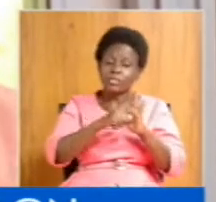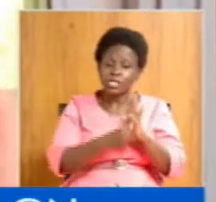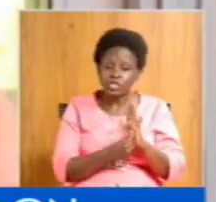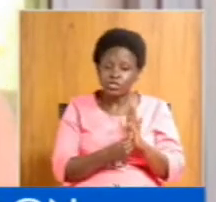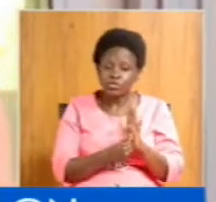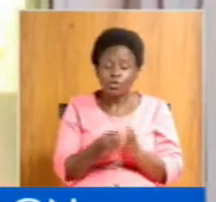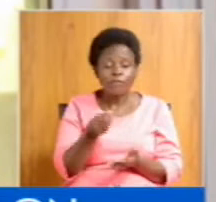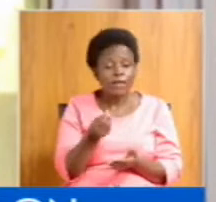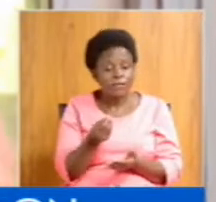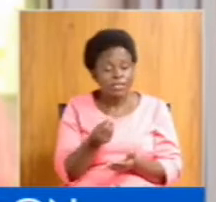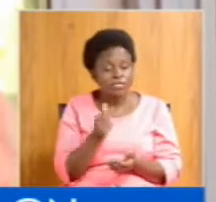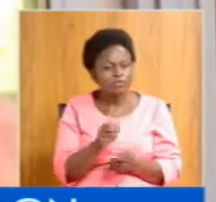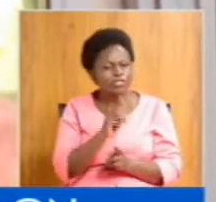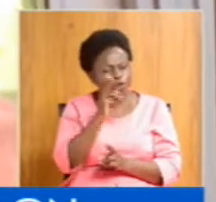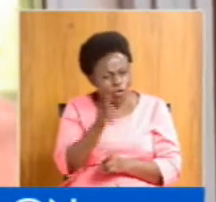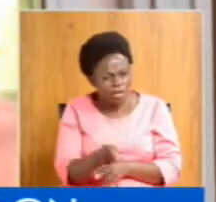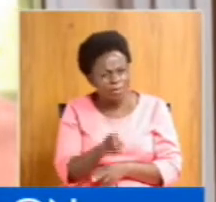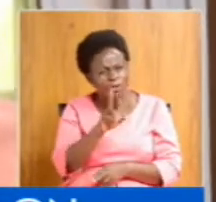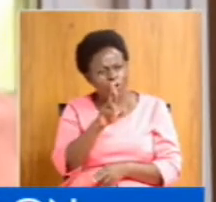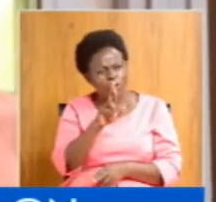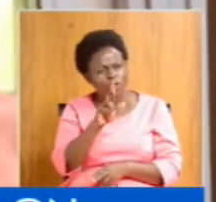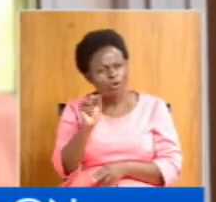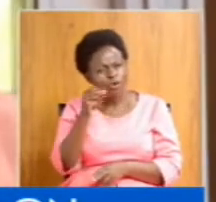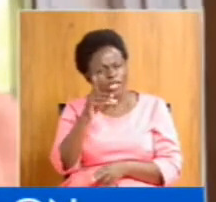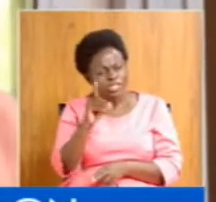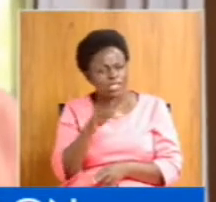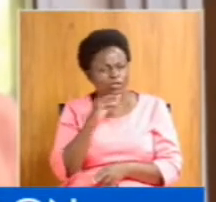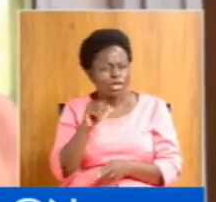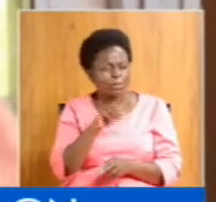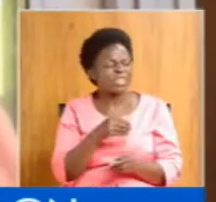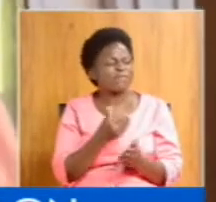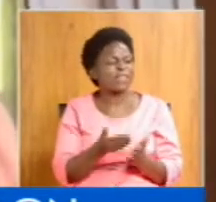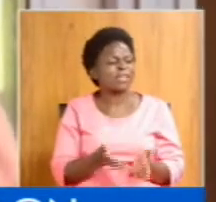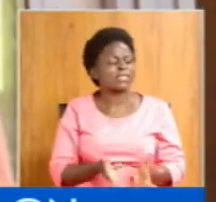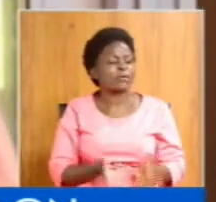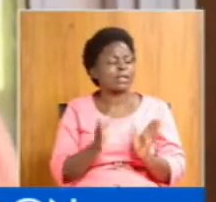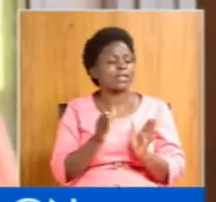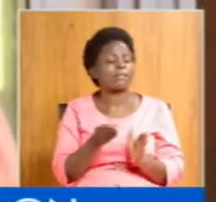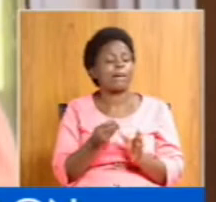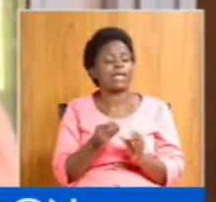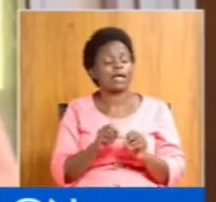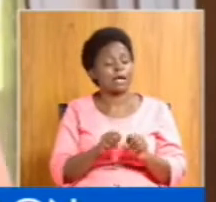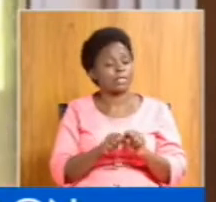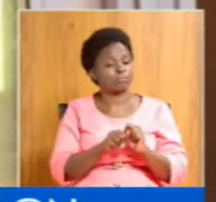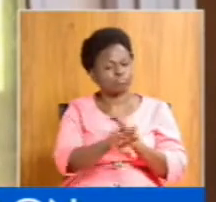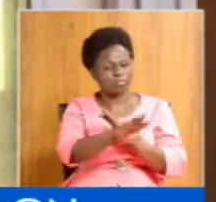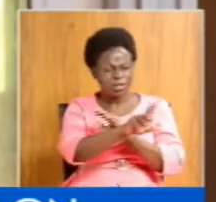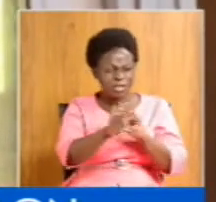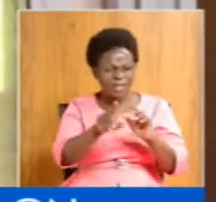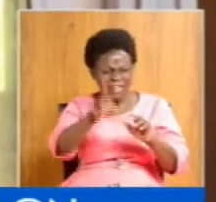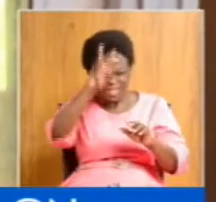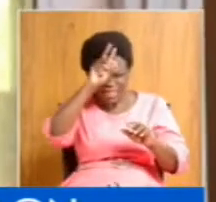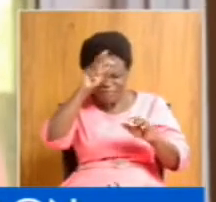of the funds that Honore Bora Shida was talking about. If there could be a way in which some of the funds could reach the local,